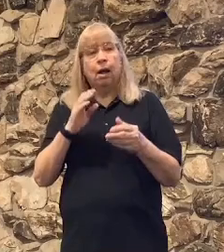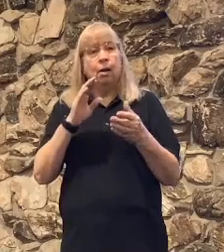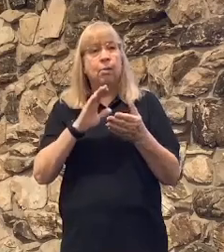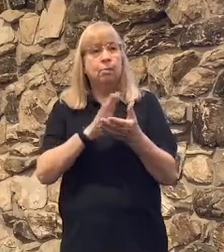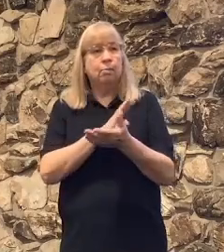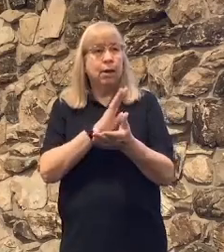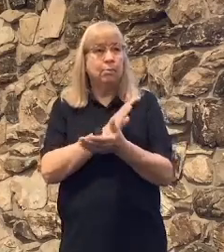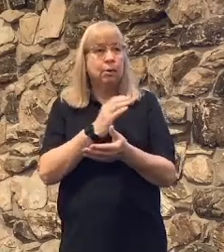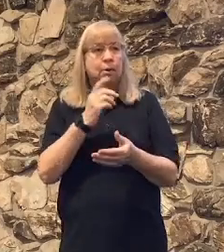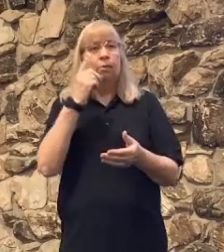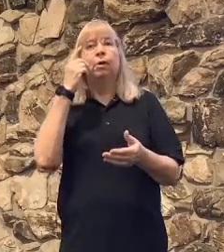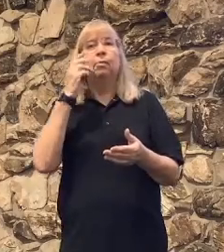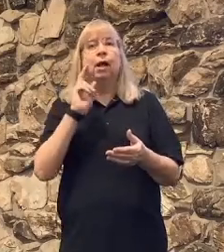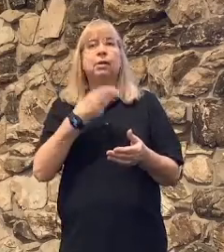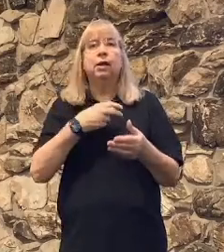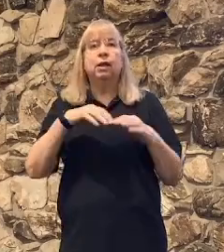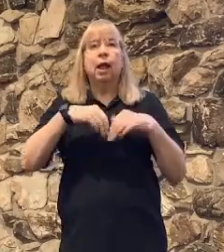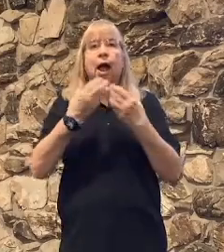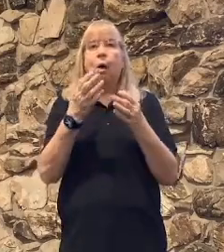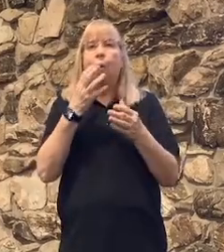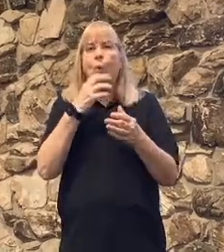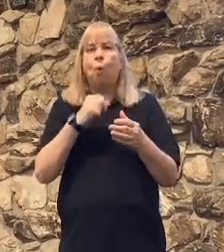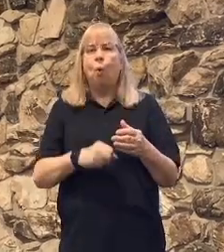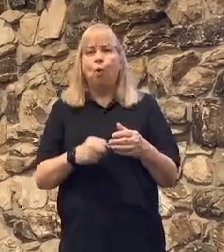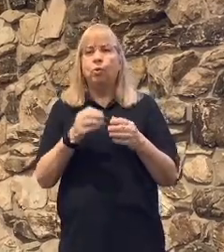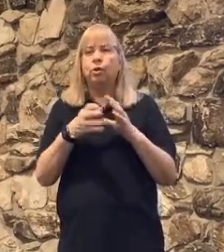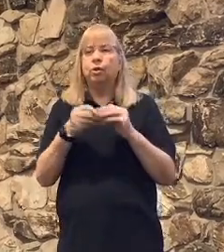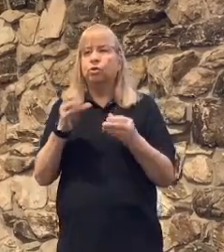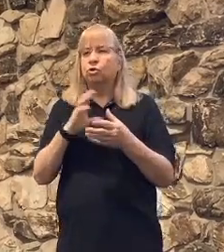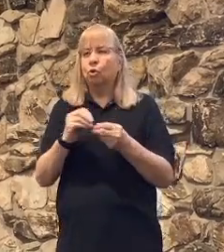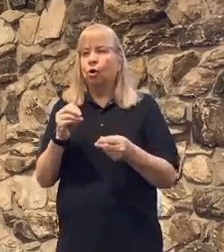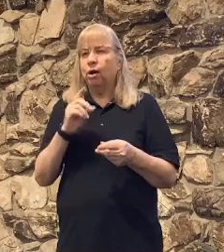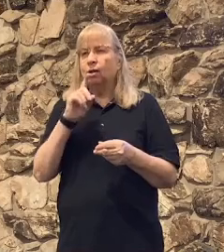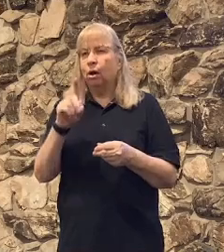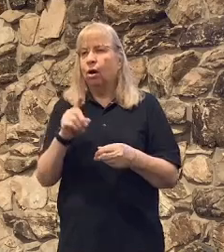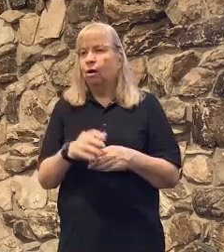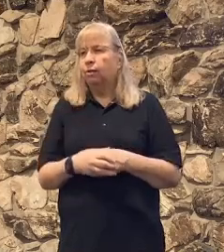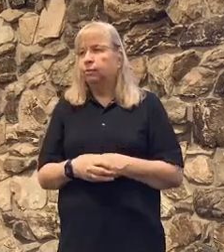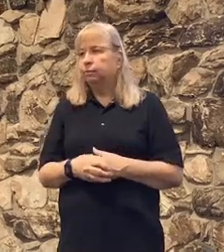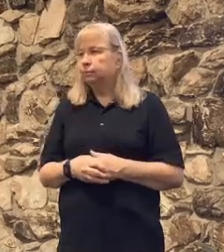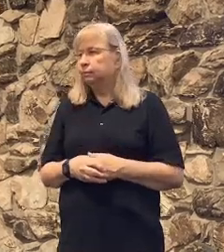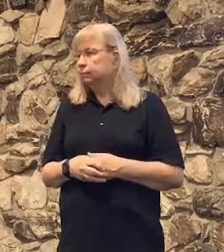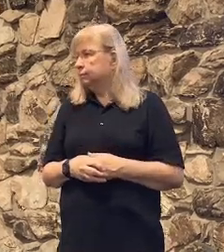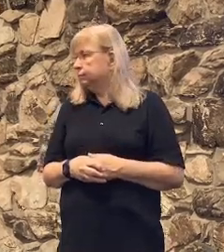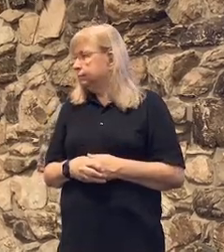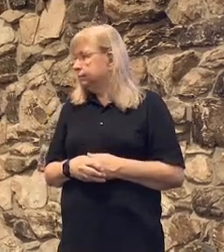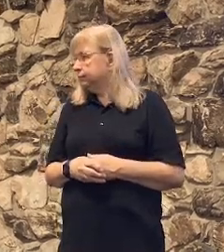how old the stories are. So we're going to ask you to rip off that brown layer of paper.